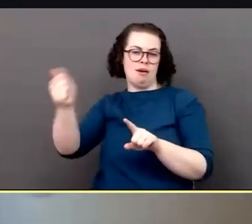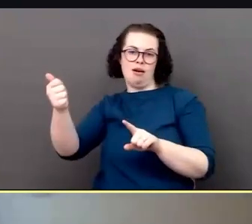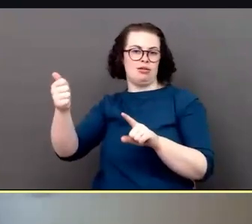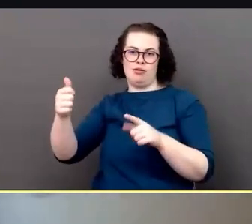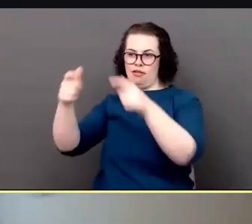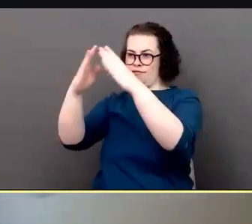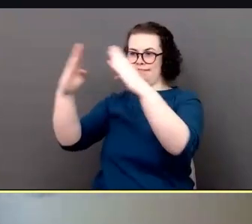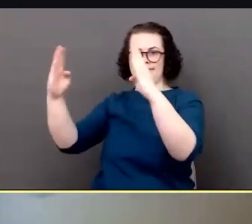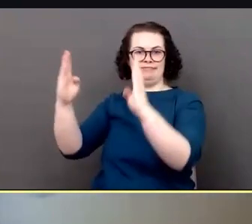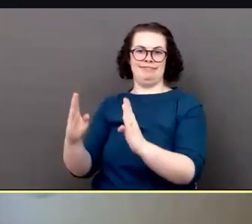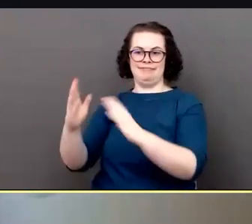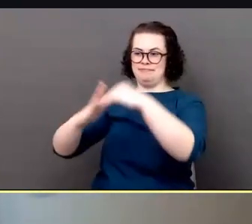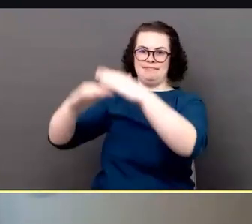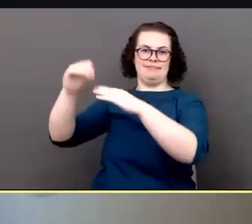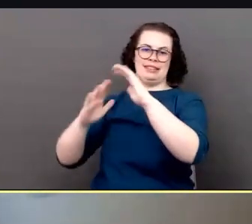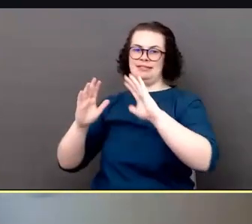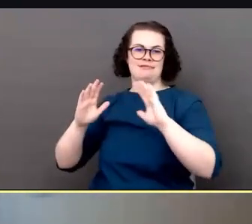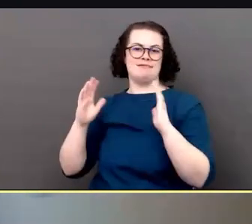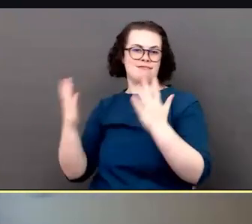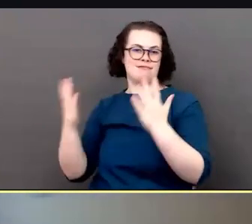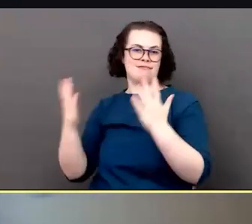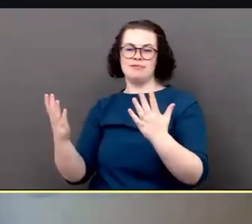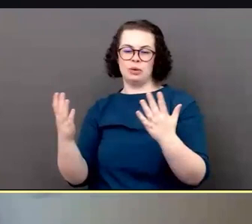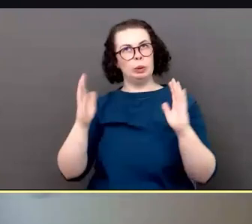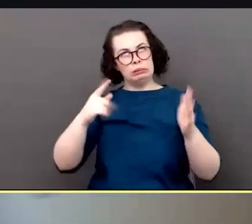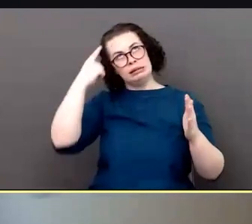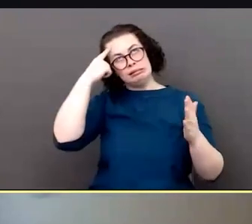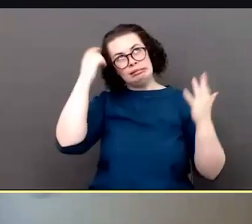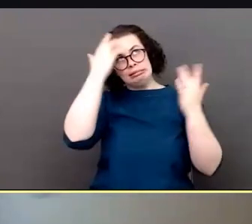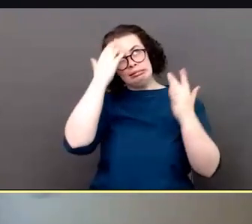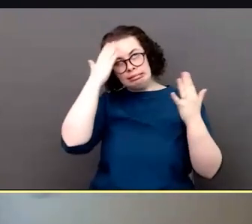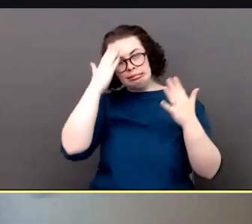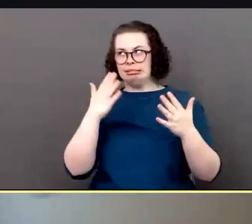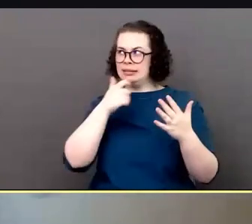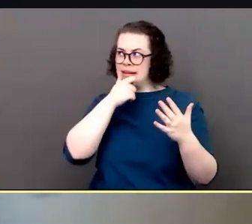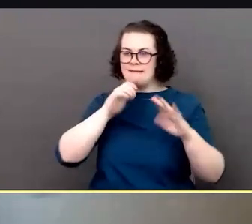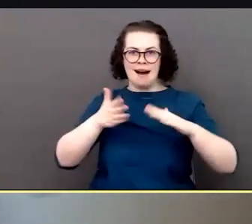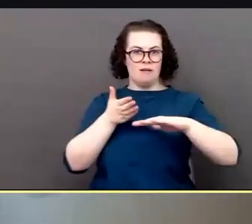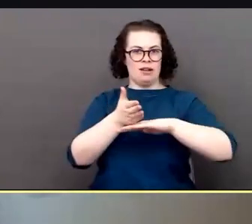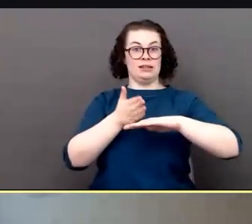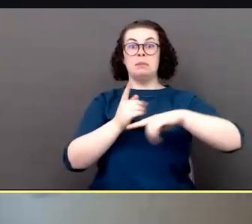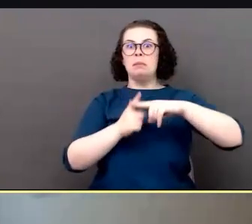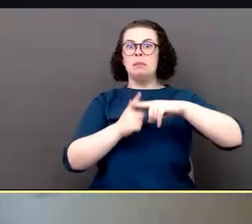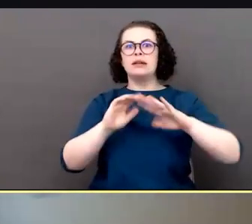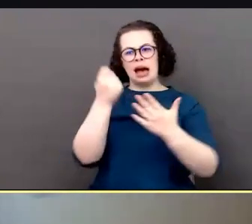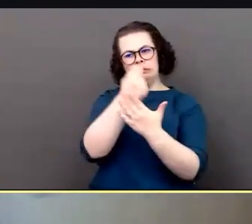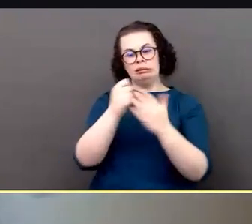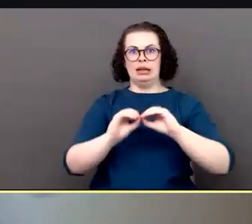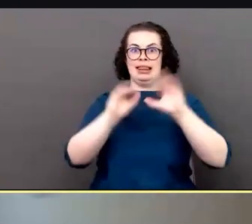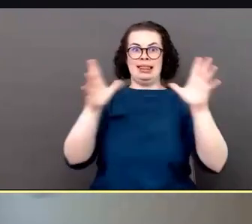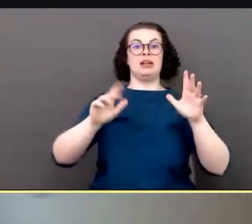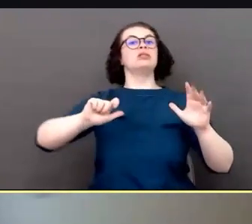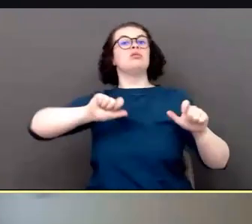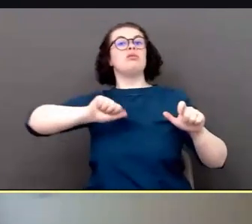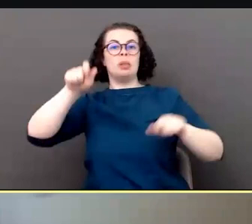also ensure that the standard is inclusive and explain things in a proper manner to, for instance, people with